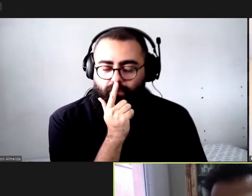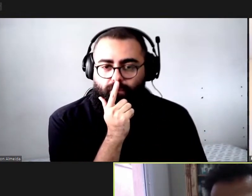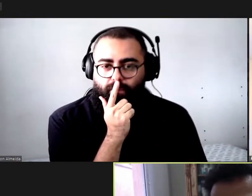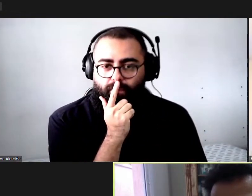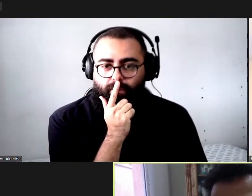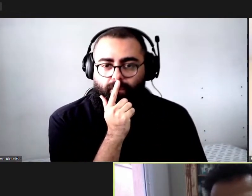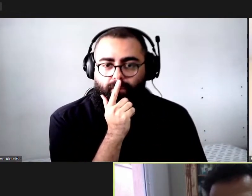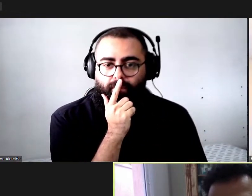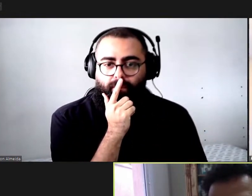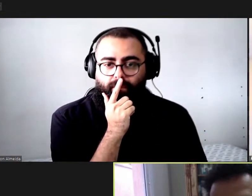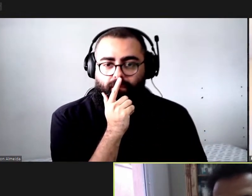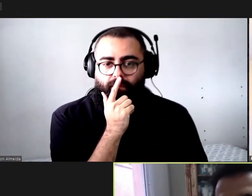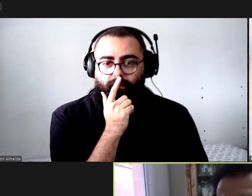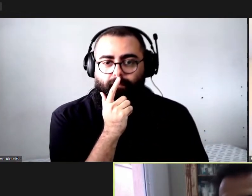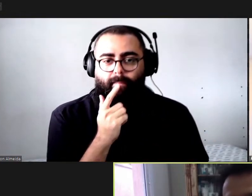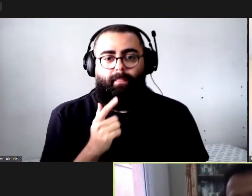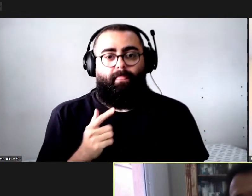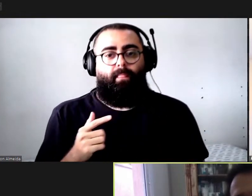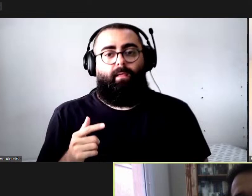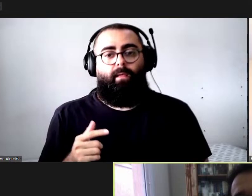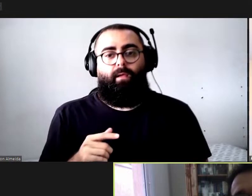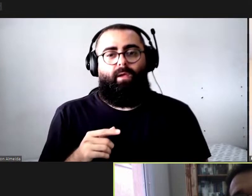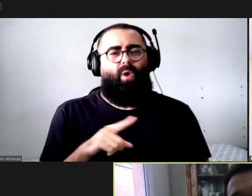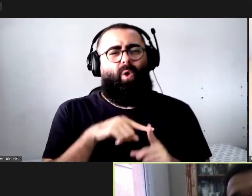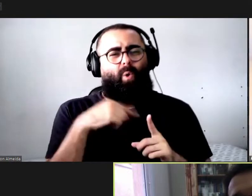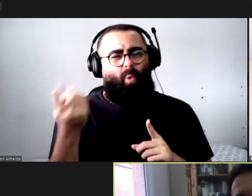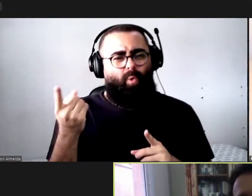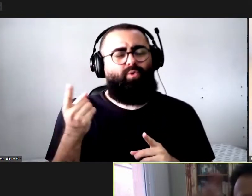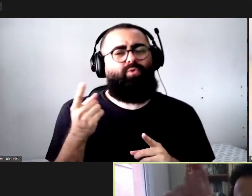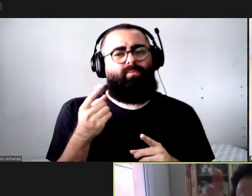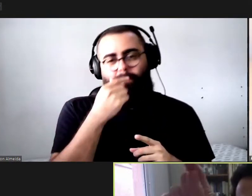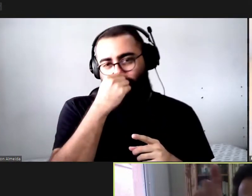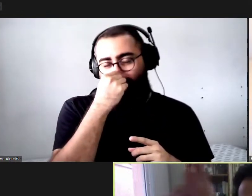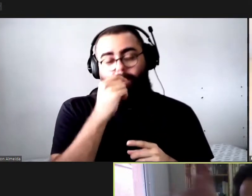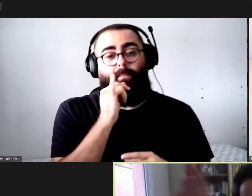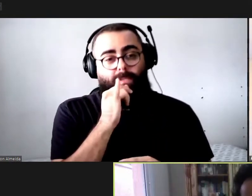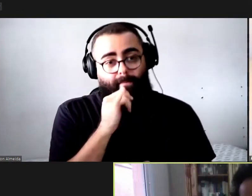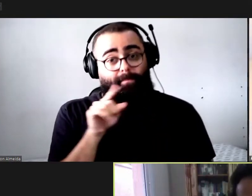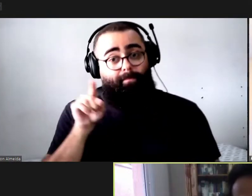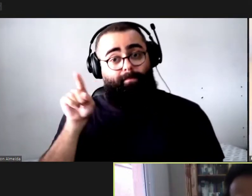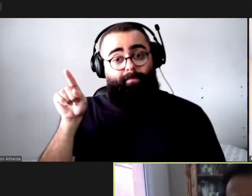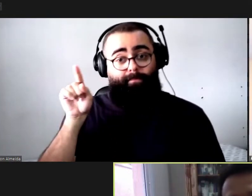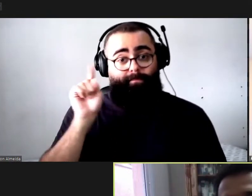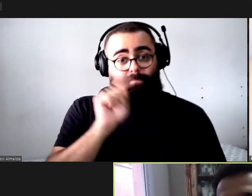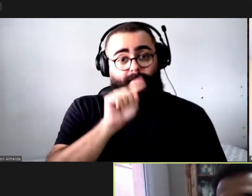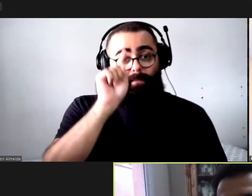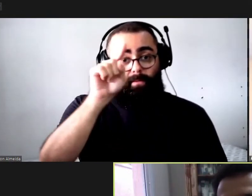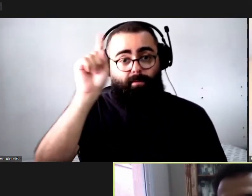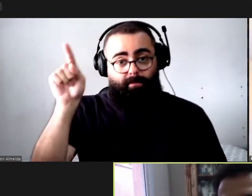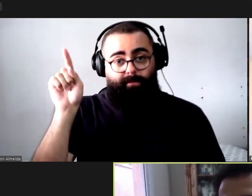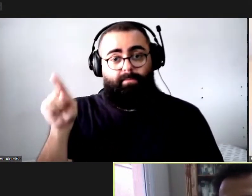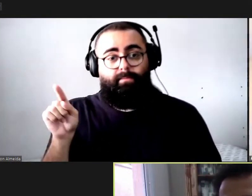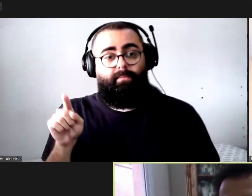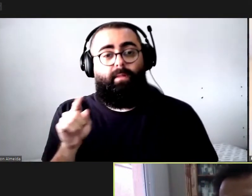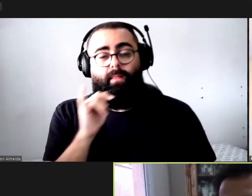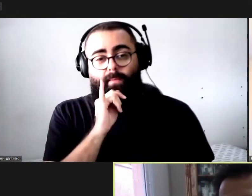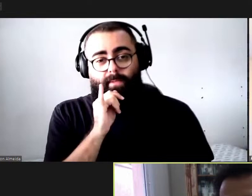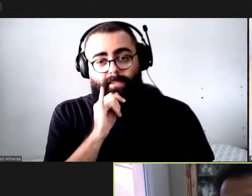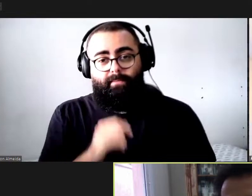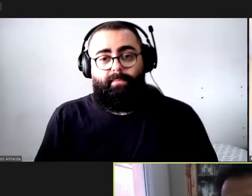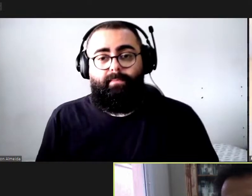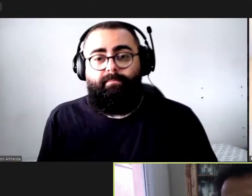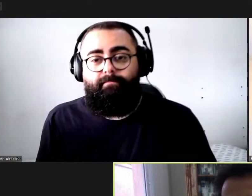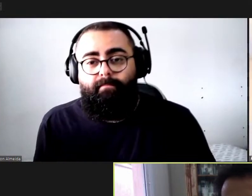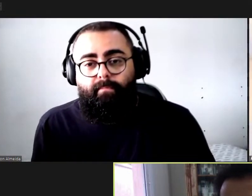dorsum valley also seems to be close to the finger target. Maybe it could